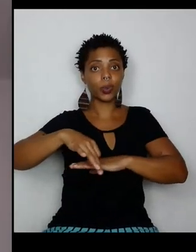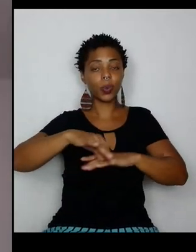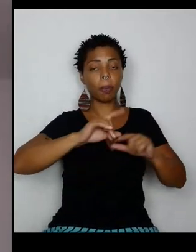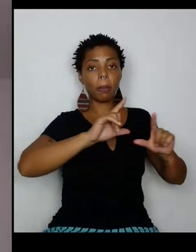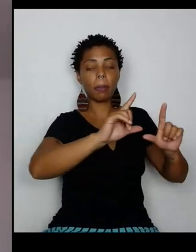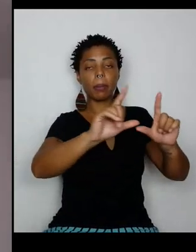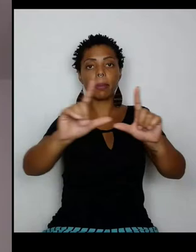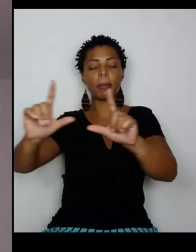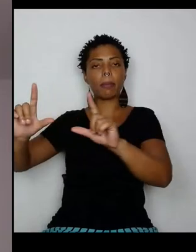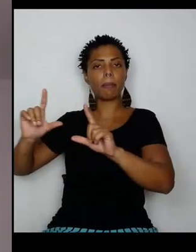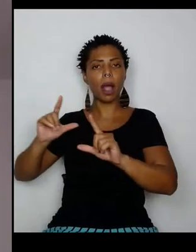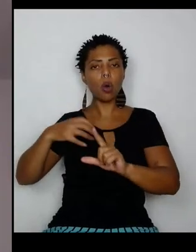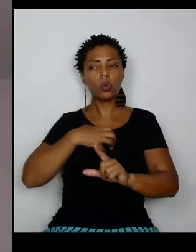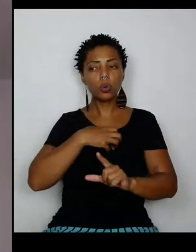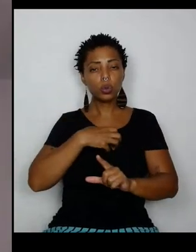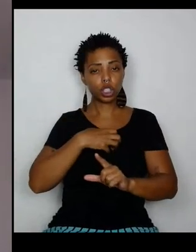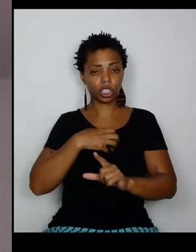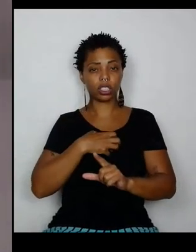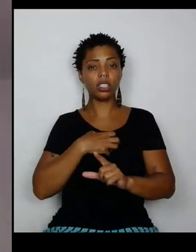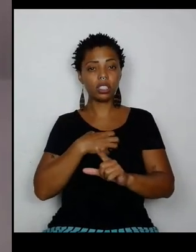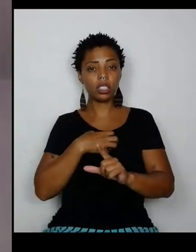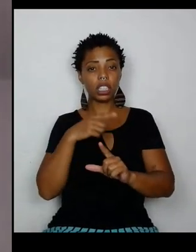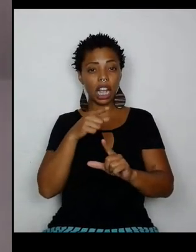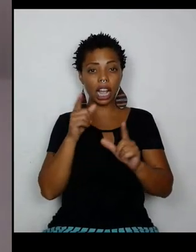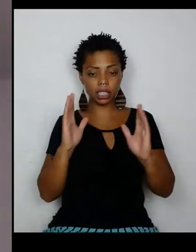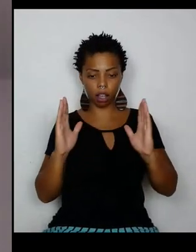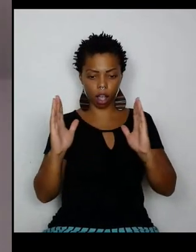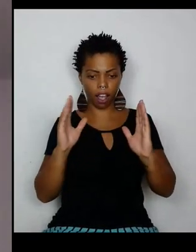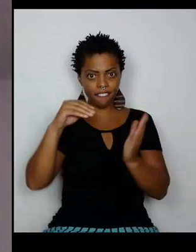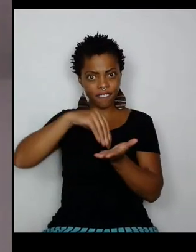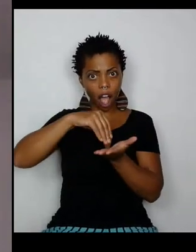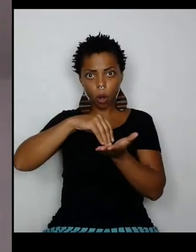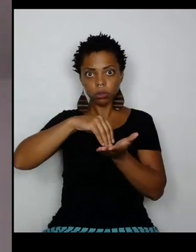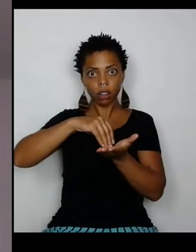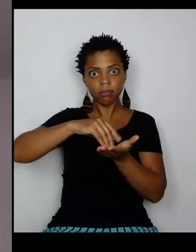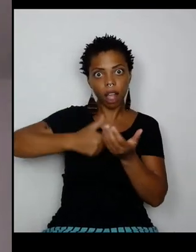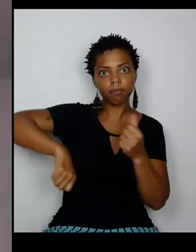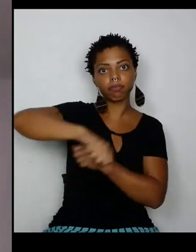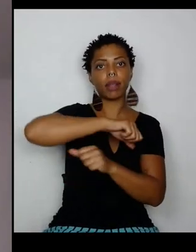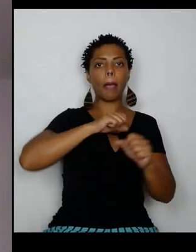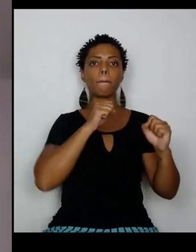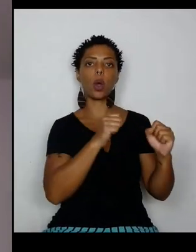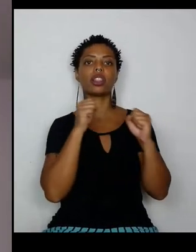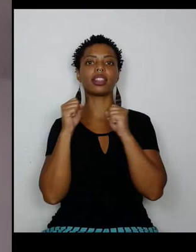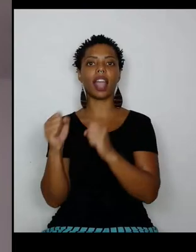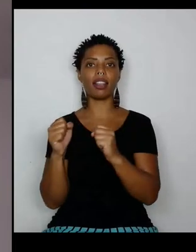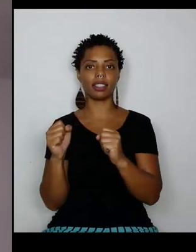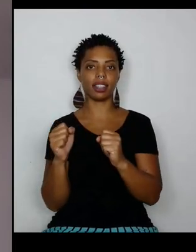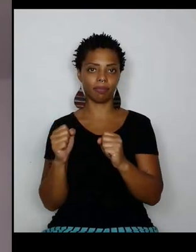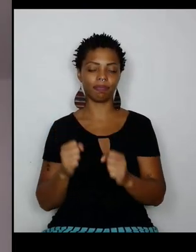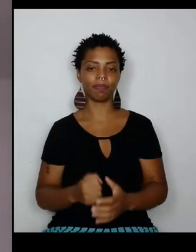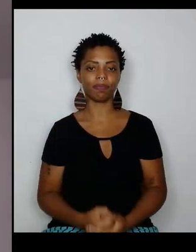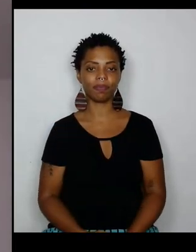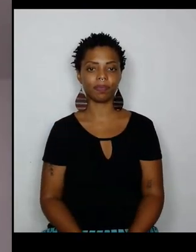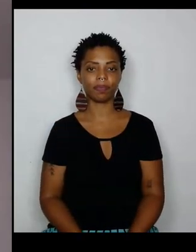create a different type of architecture and a different type of exhibition that